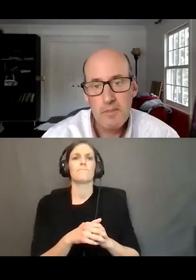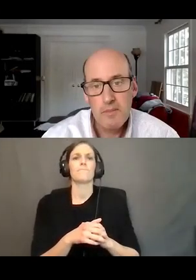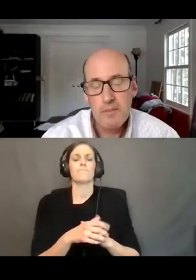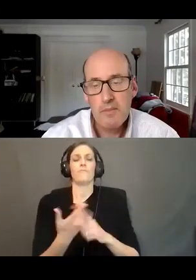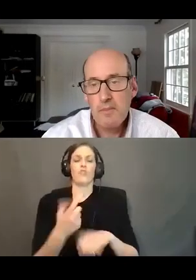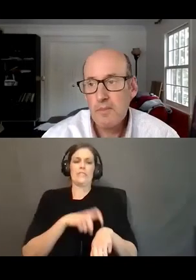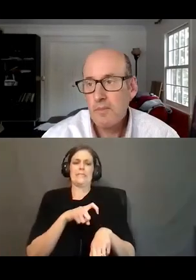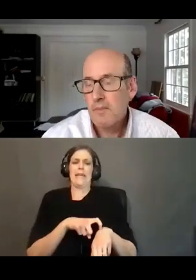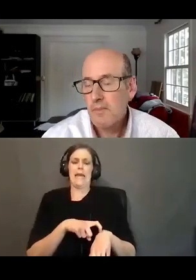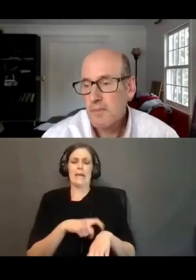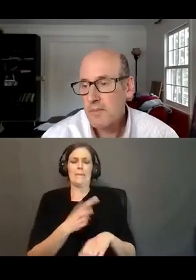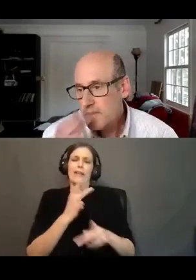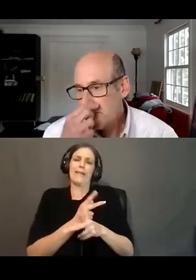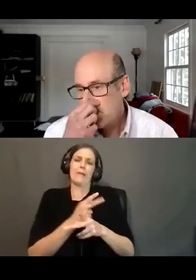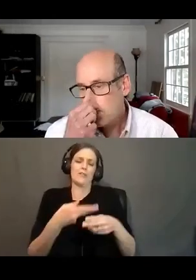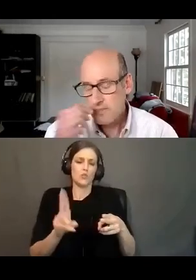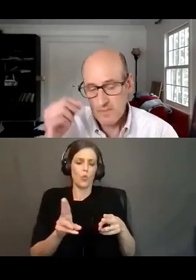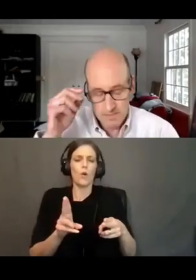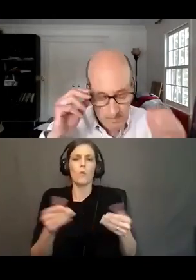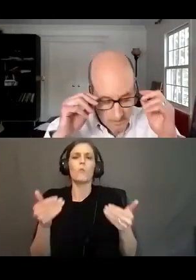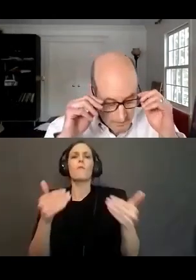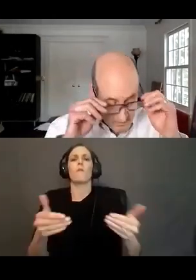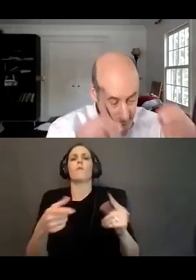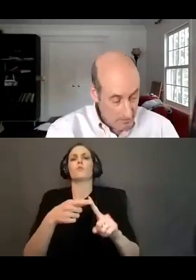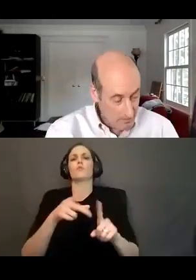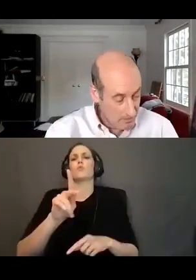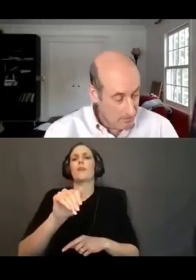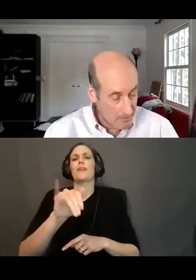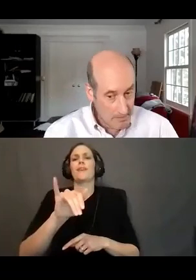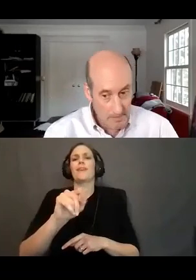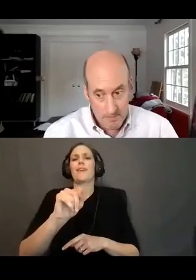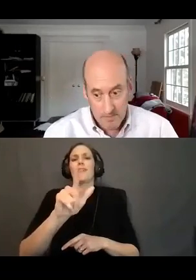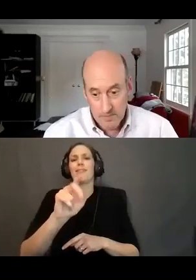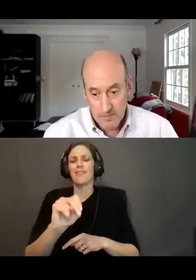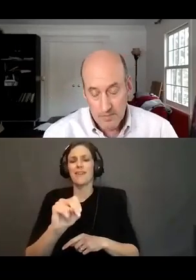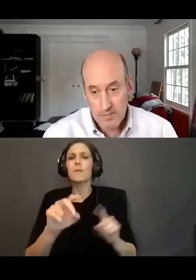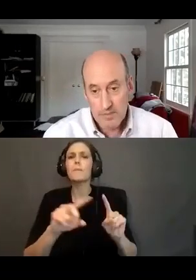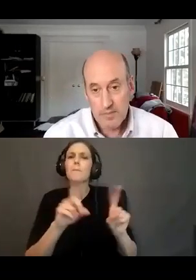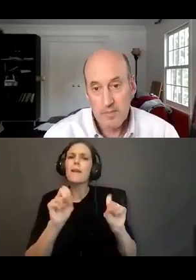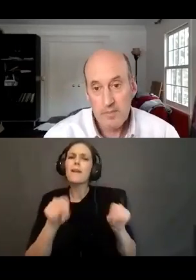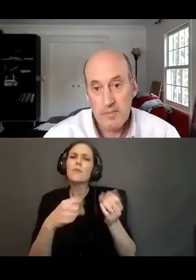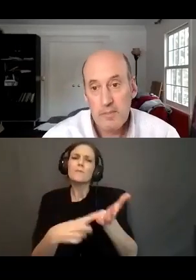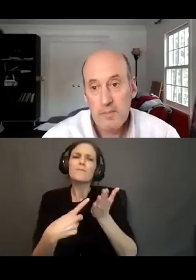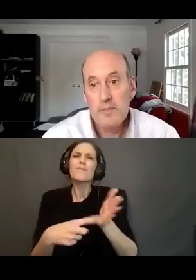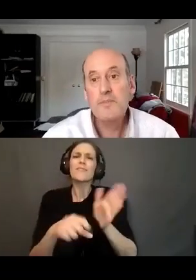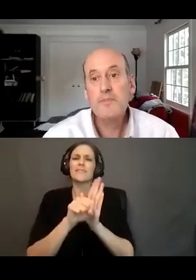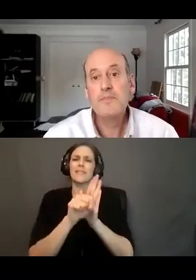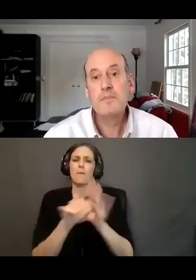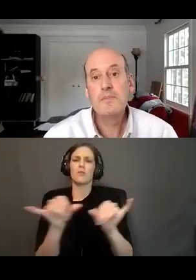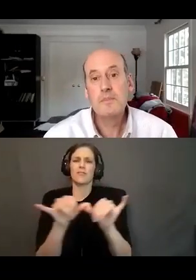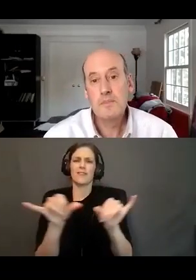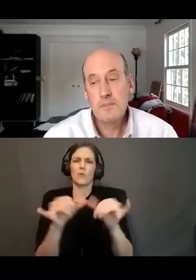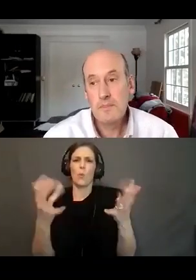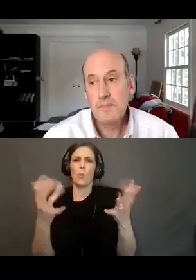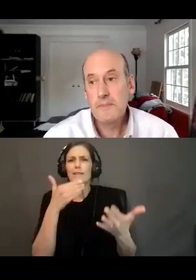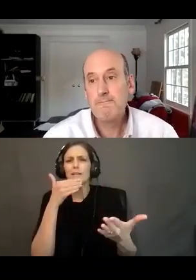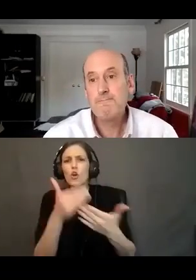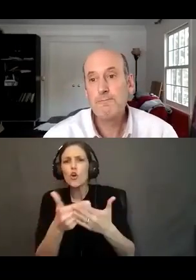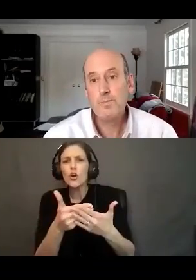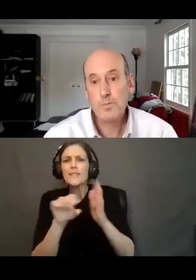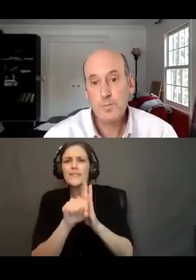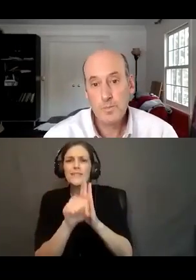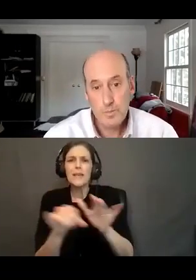short and we can move on to Kaitlin. But can you say something about sample size? What are adequate sample sizes